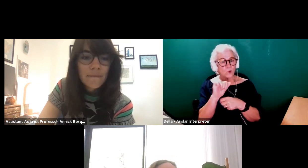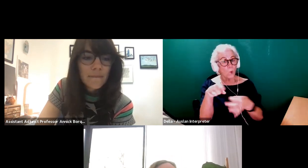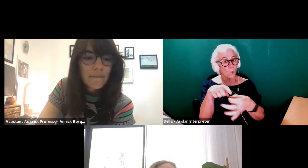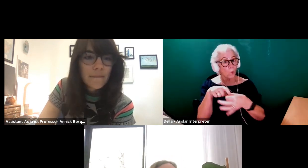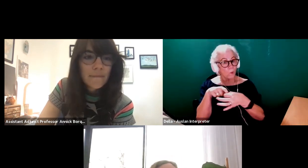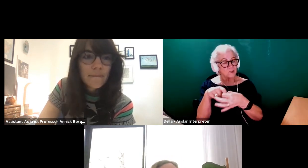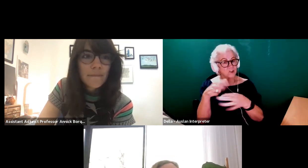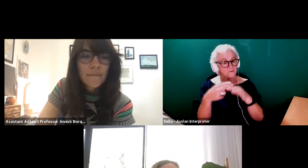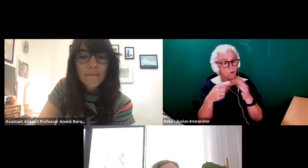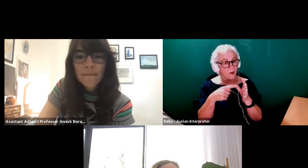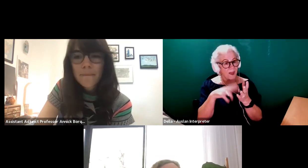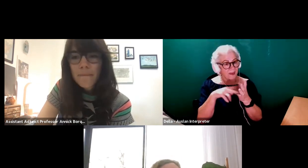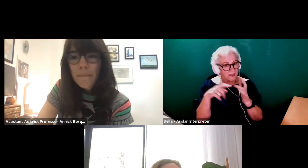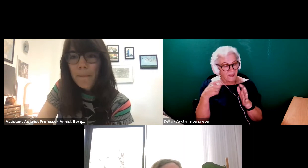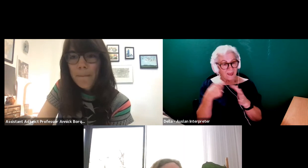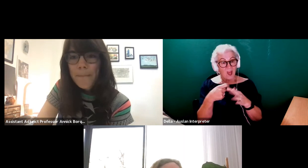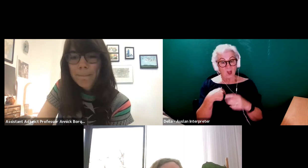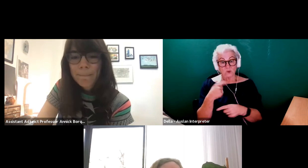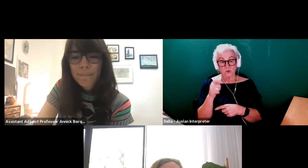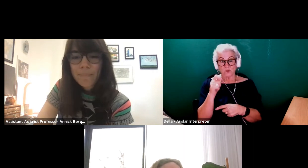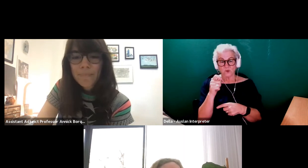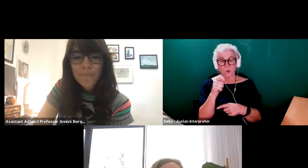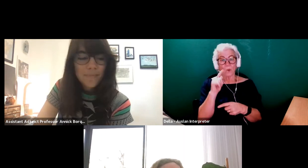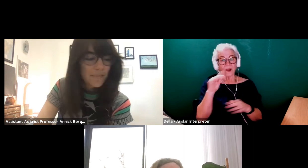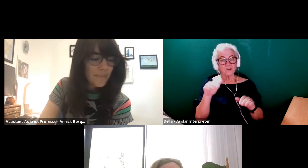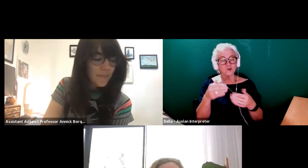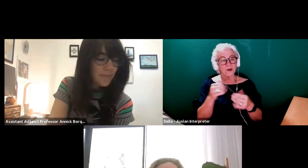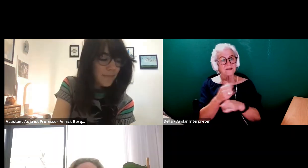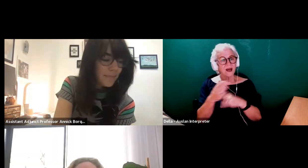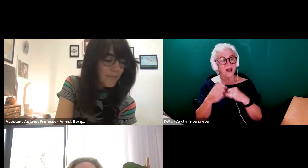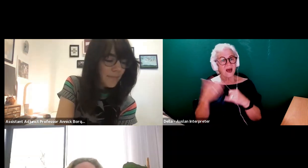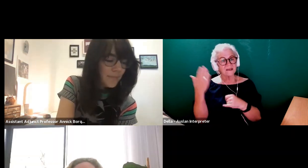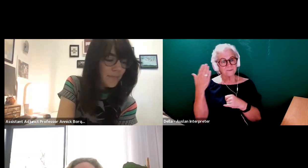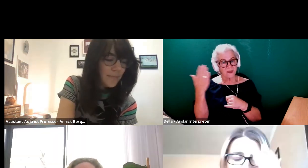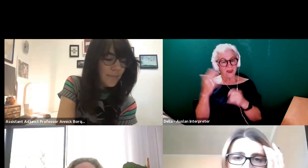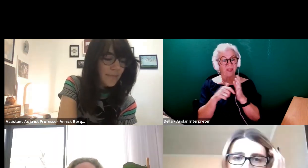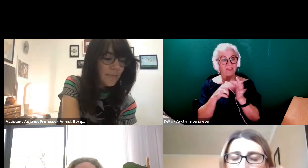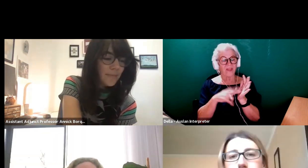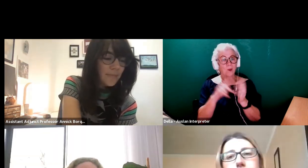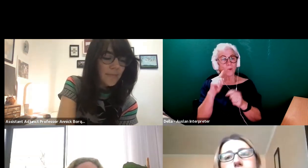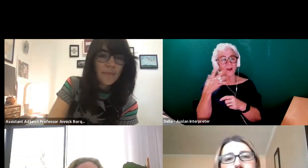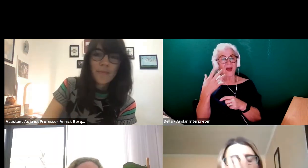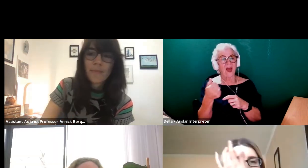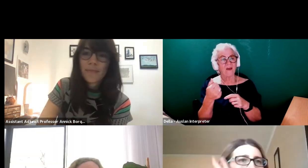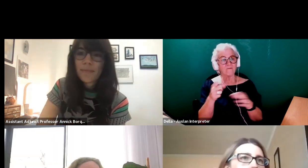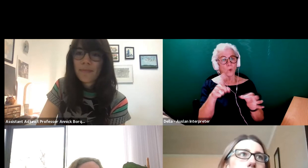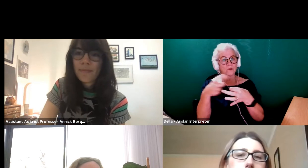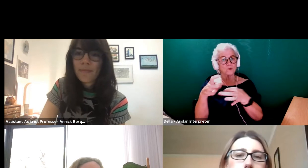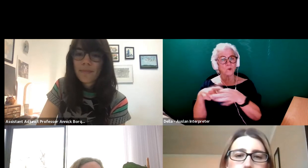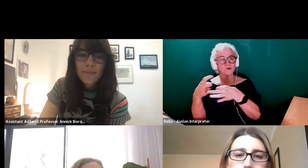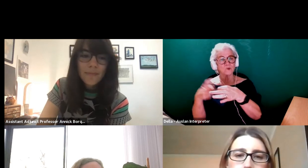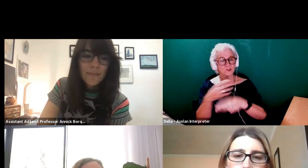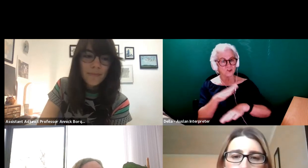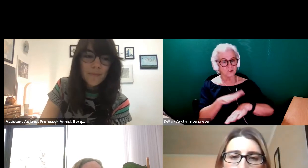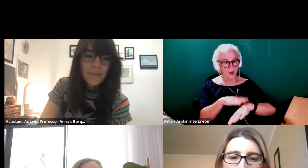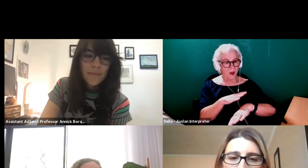Anique. I'm just about to introduce our final speaker, and then we'll be having a question session. So please send